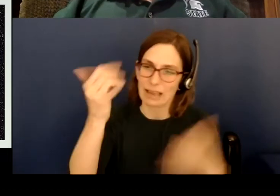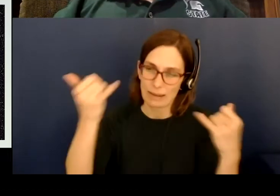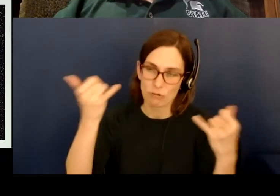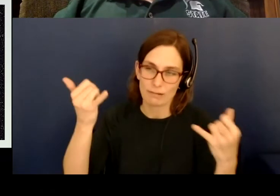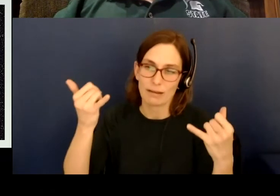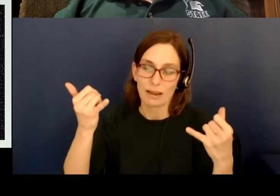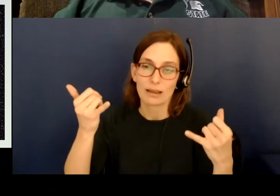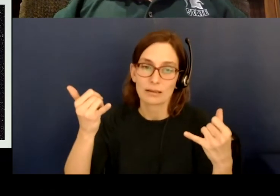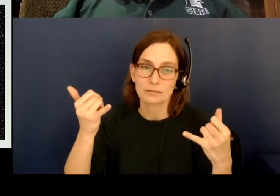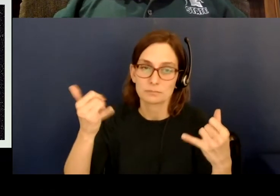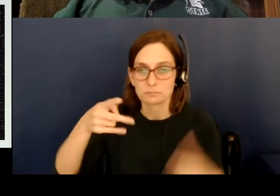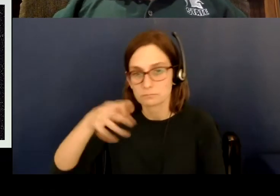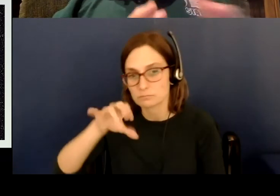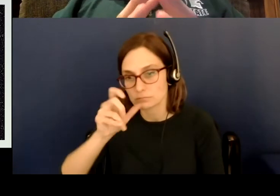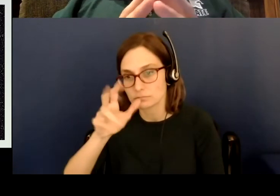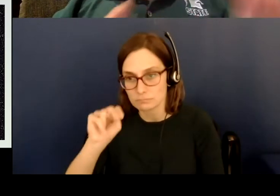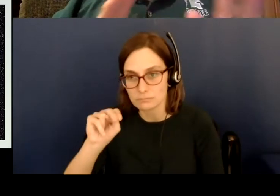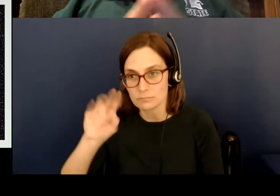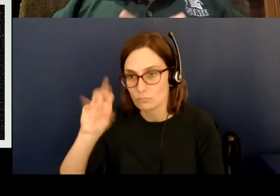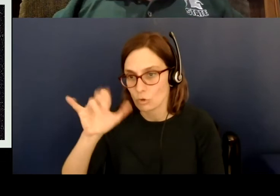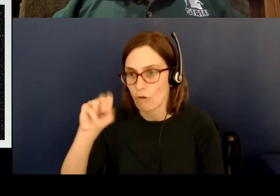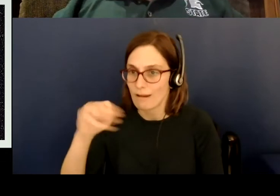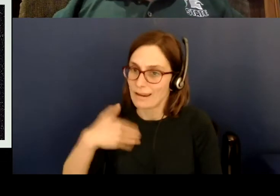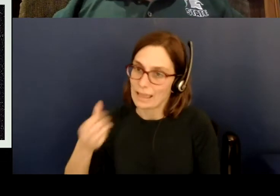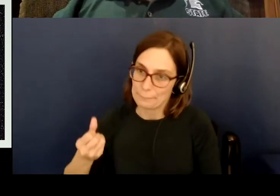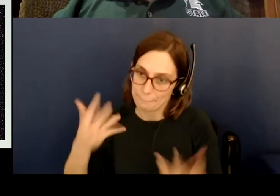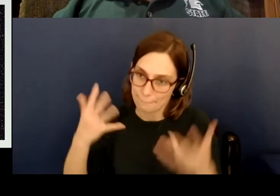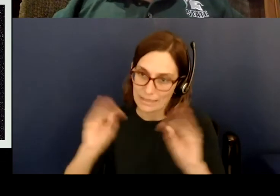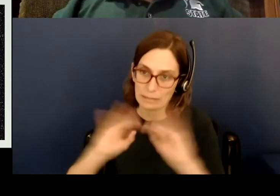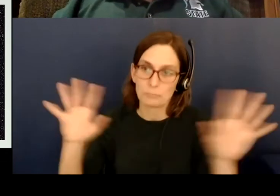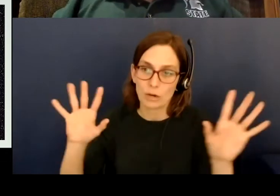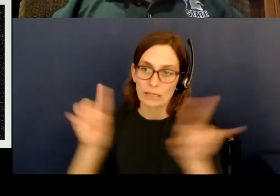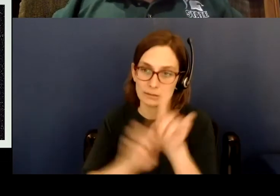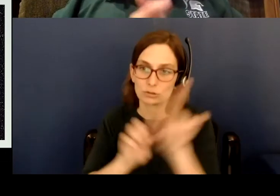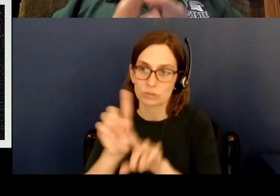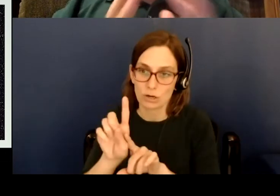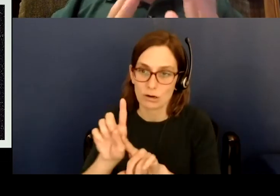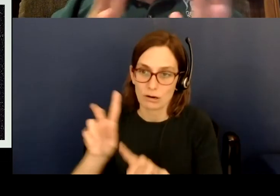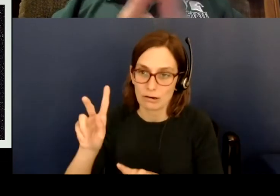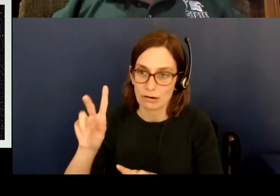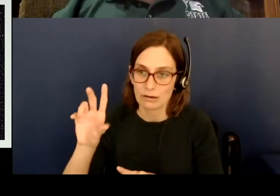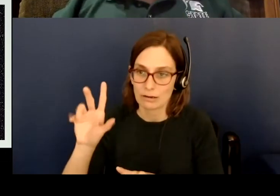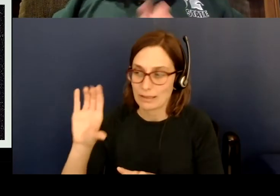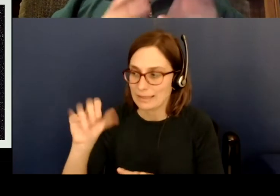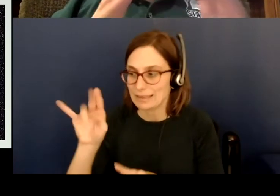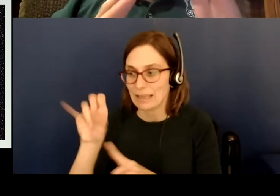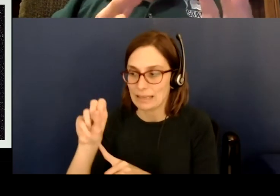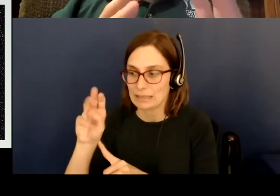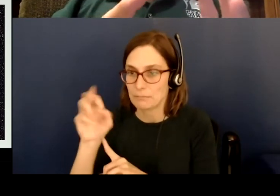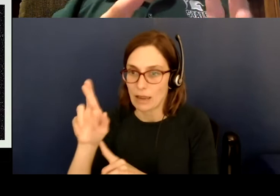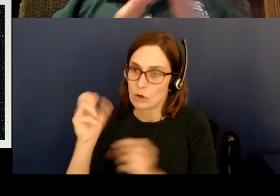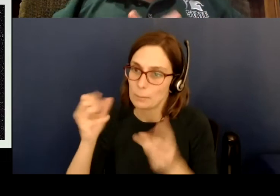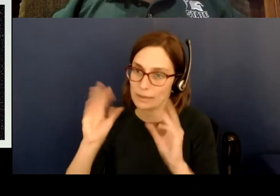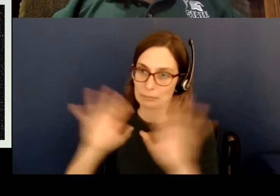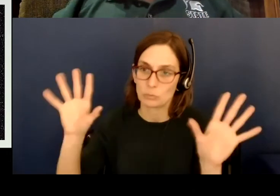and Procyon and Orion's got lots of first magnitude stars. Canis Minor's got a lot of bright stars. That section